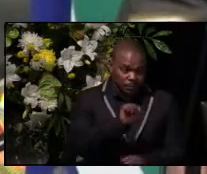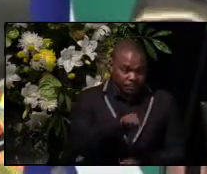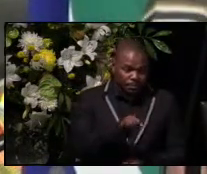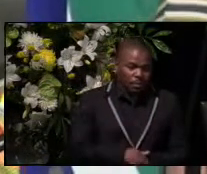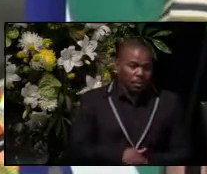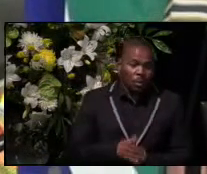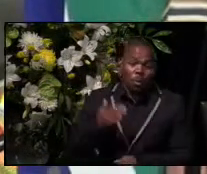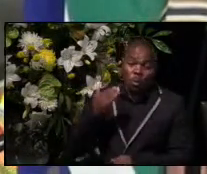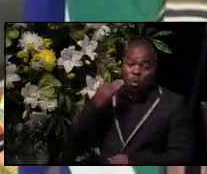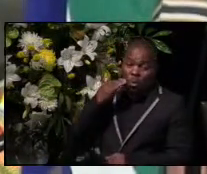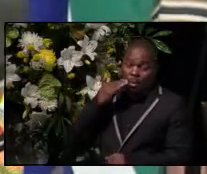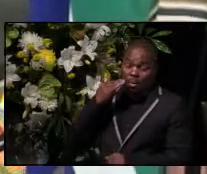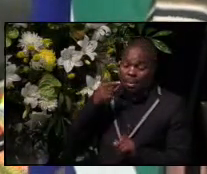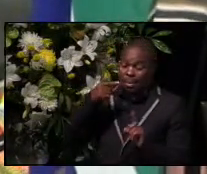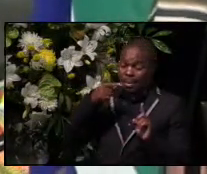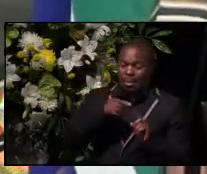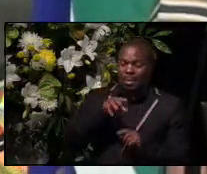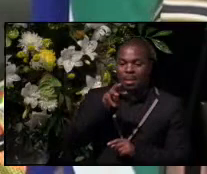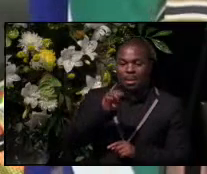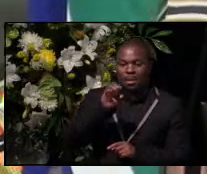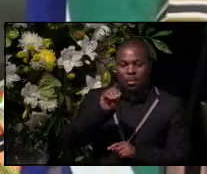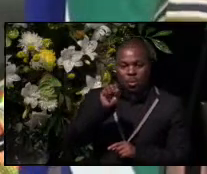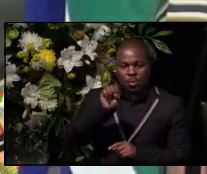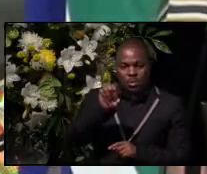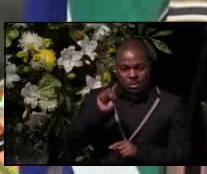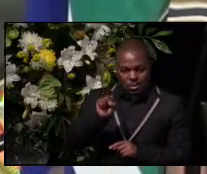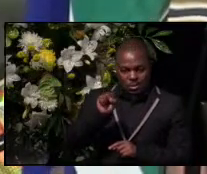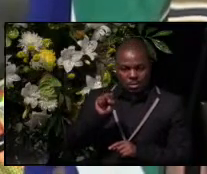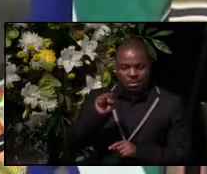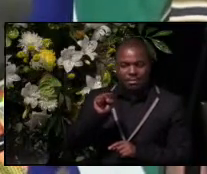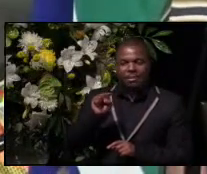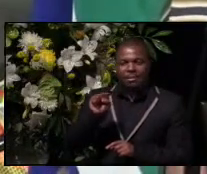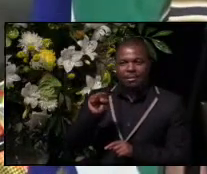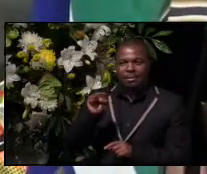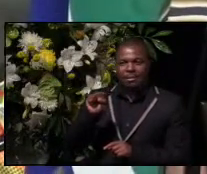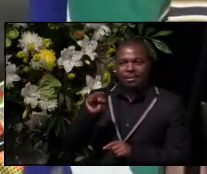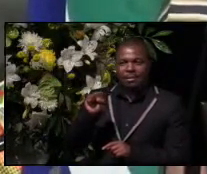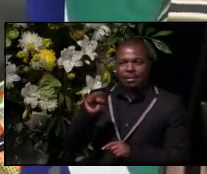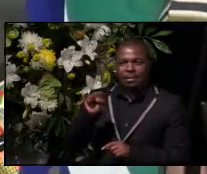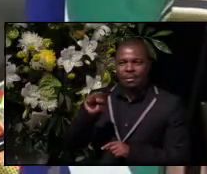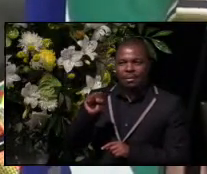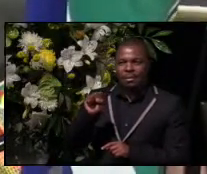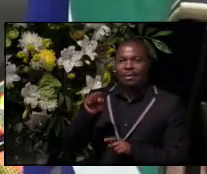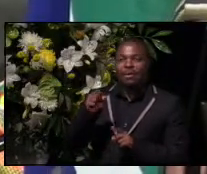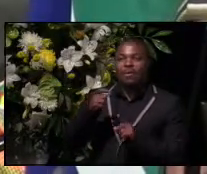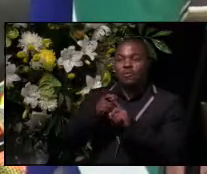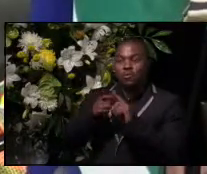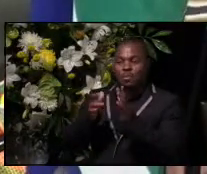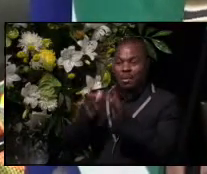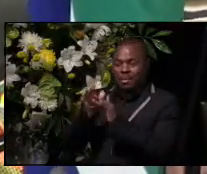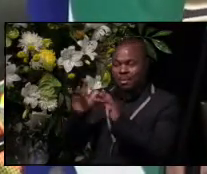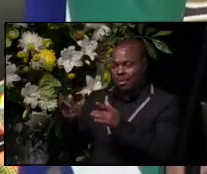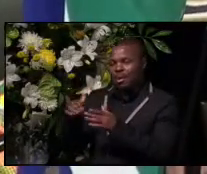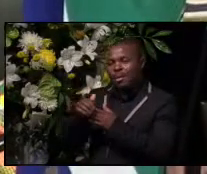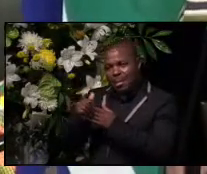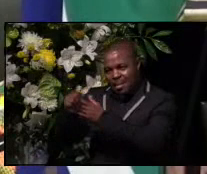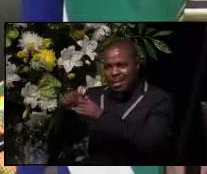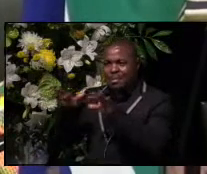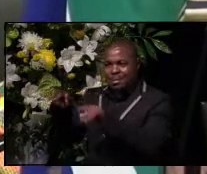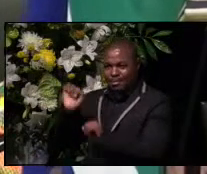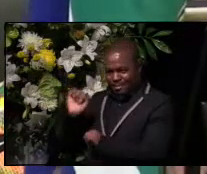when Moses is said to have led his people out of bondage